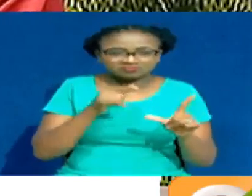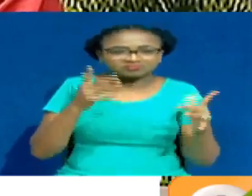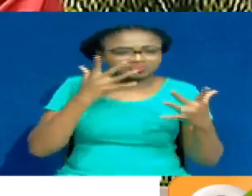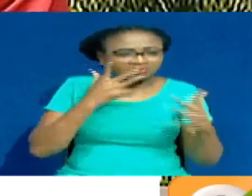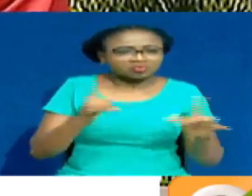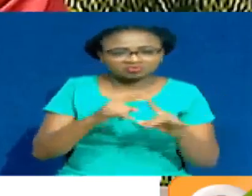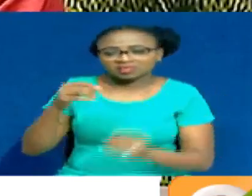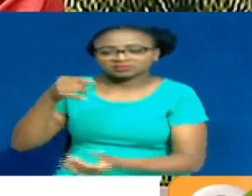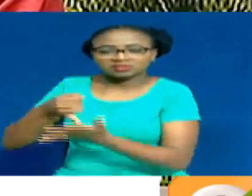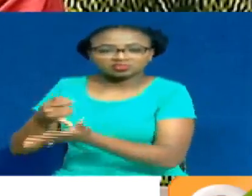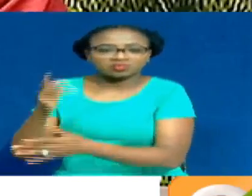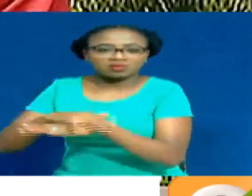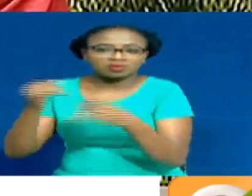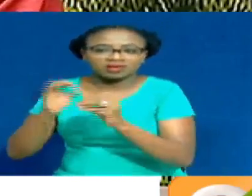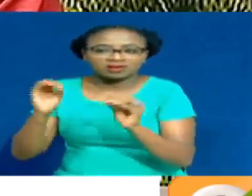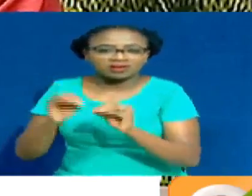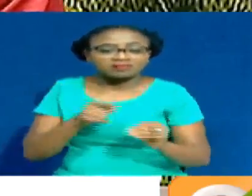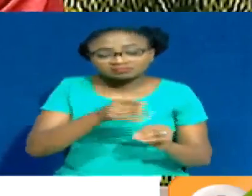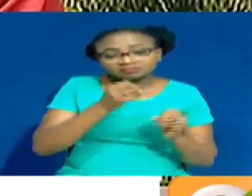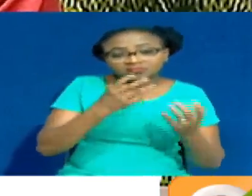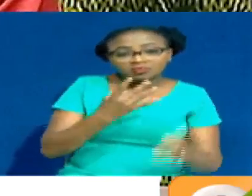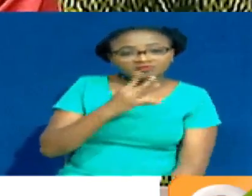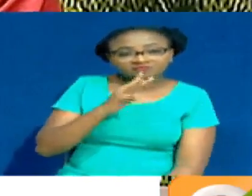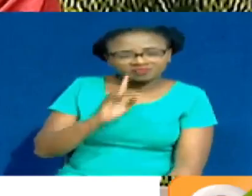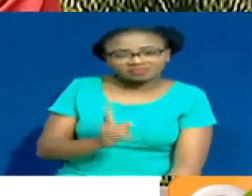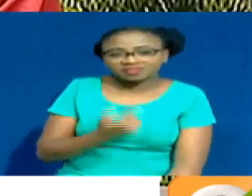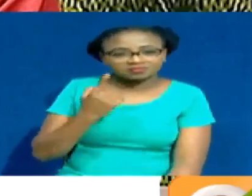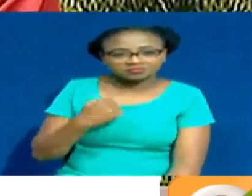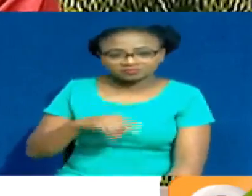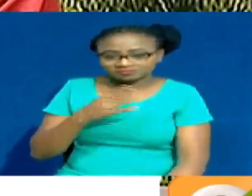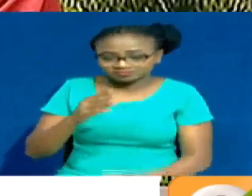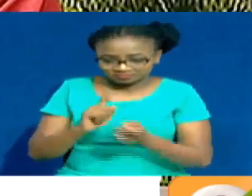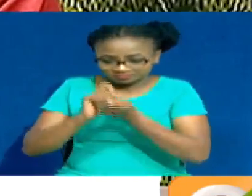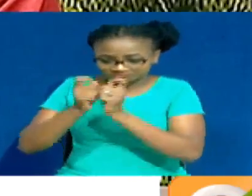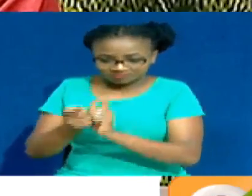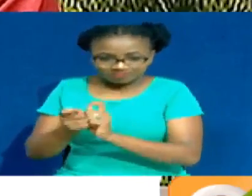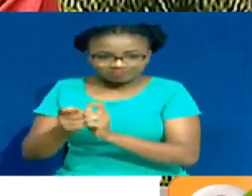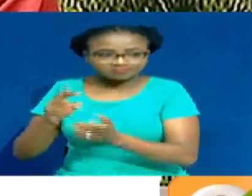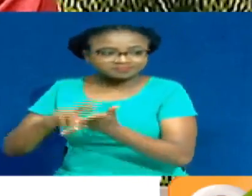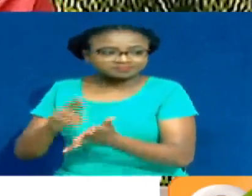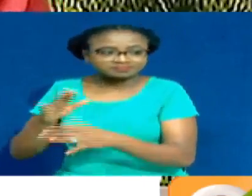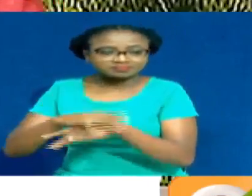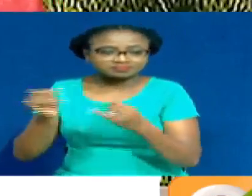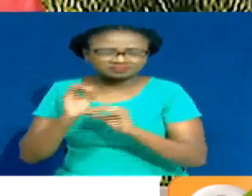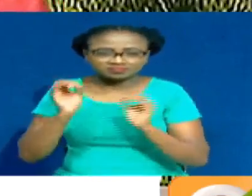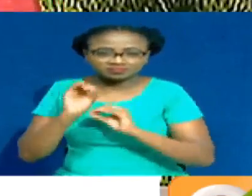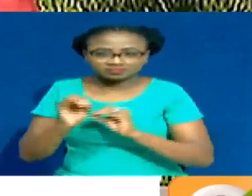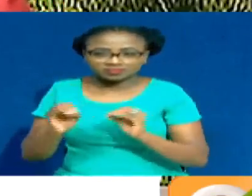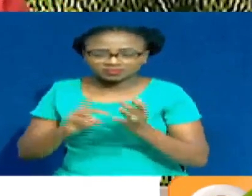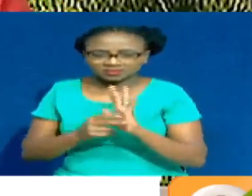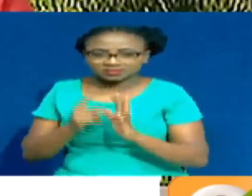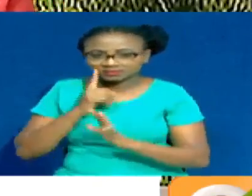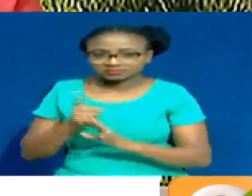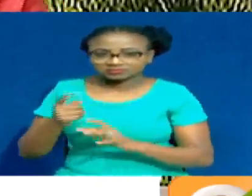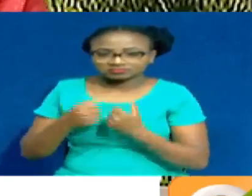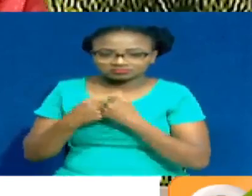Some of these parcels, like there are about 4,000 parcel files here, we did not digitize because we don't know where they are. So these are some of the things that we